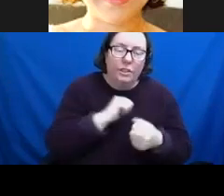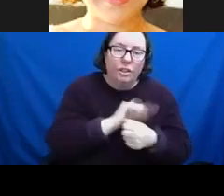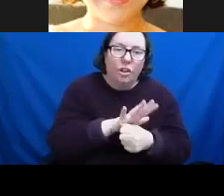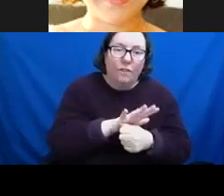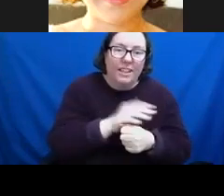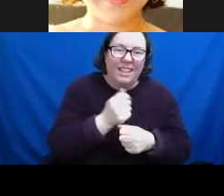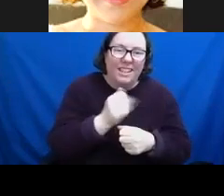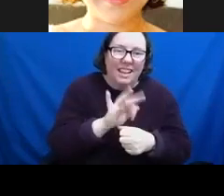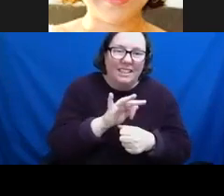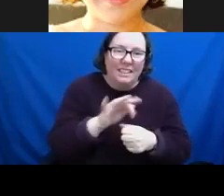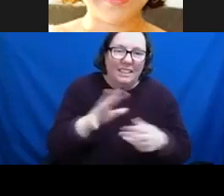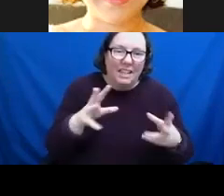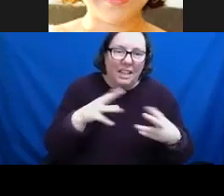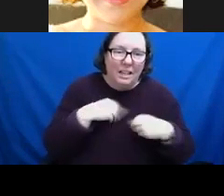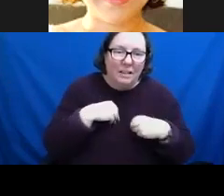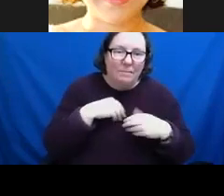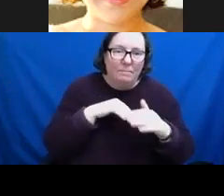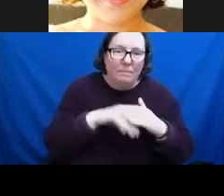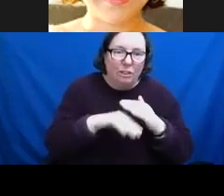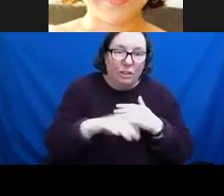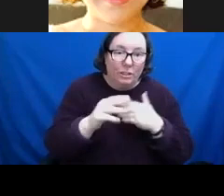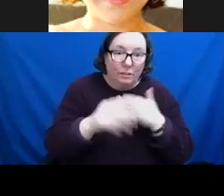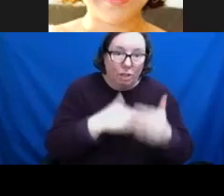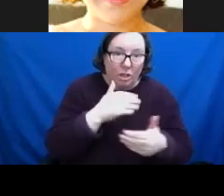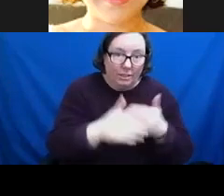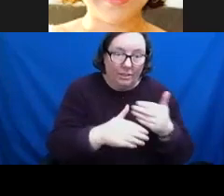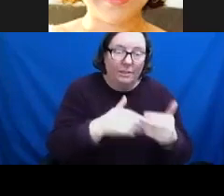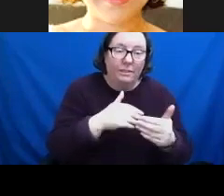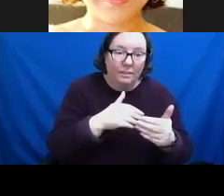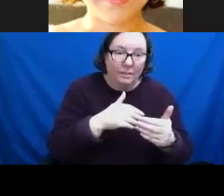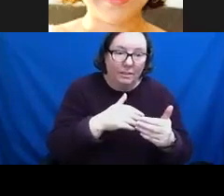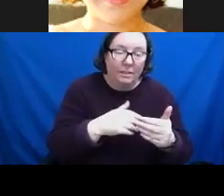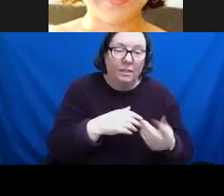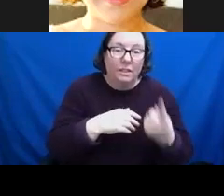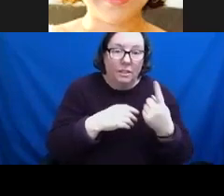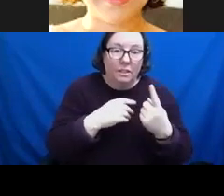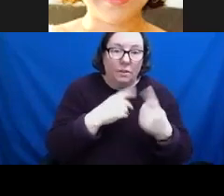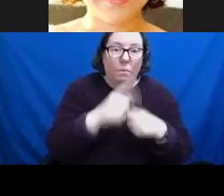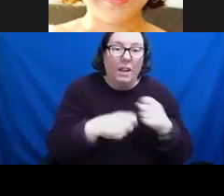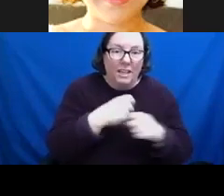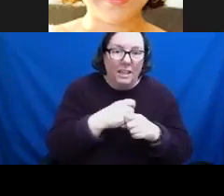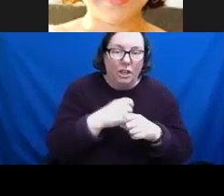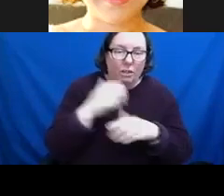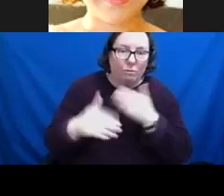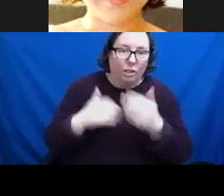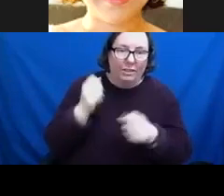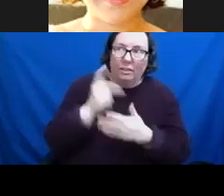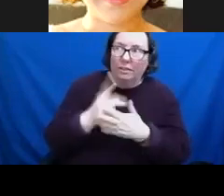COVID-19 admissions process, which was the 1 year admissions process that